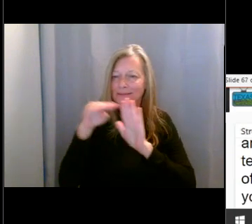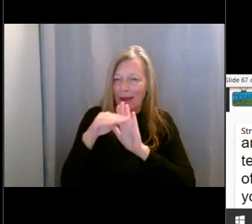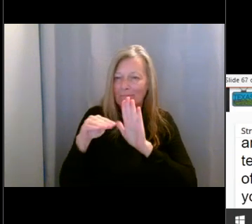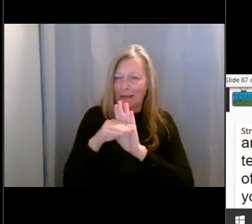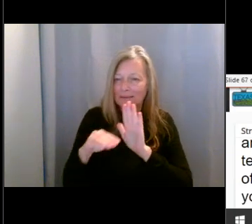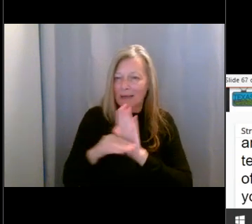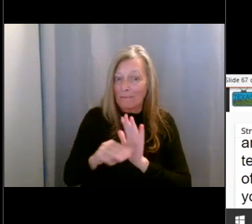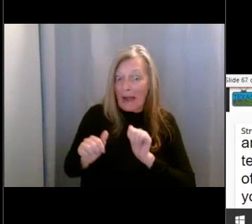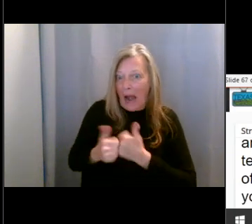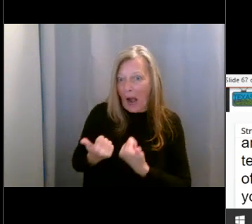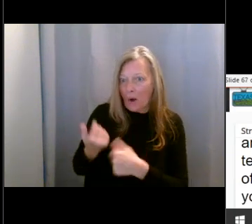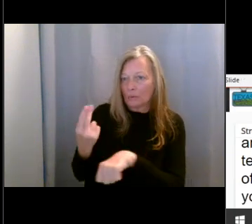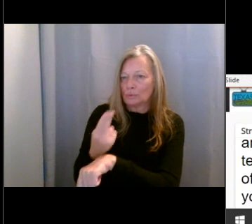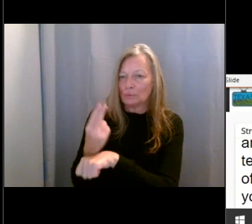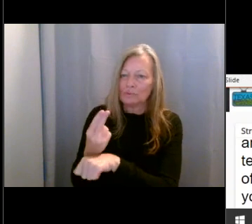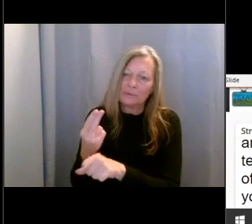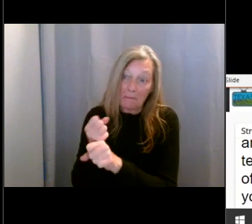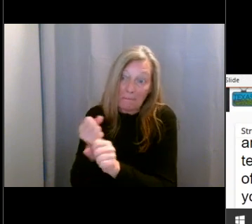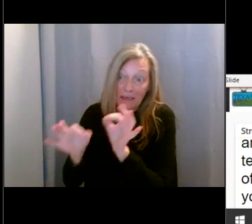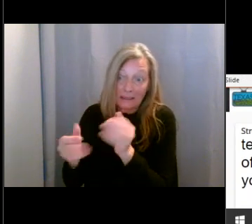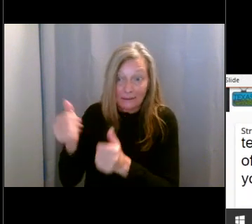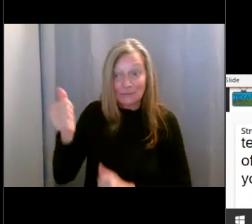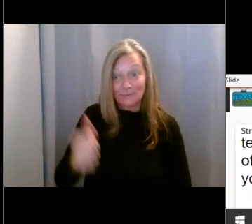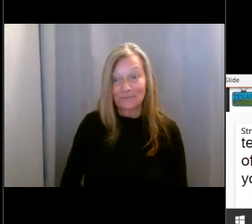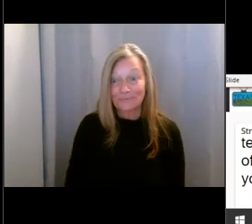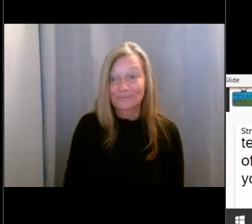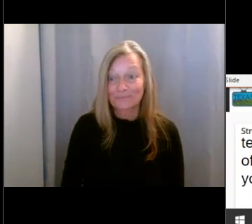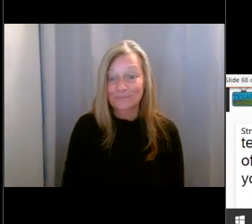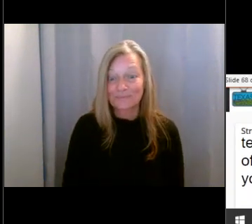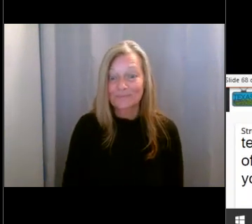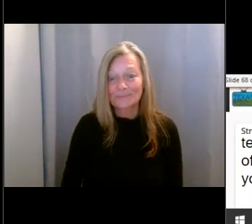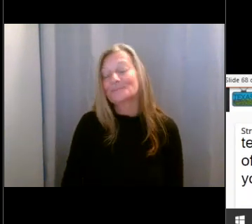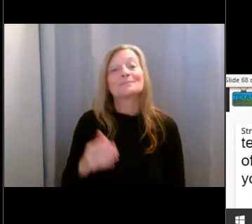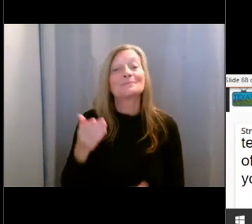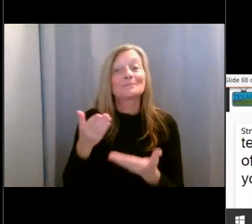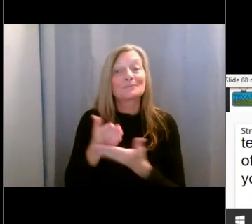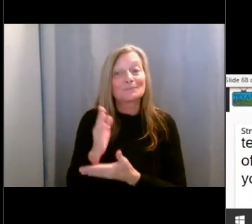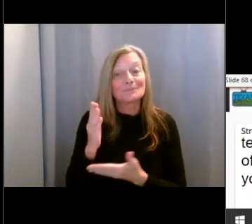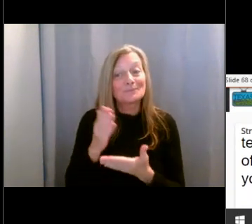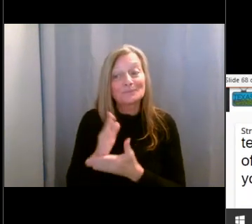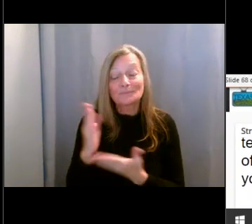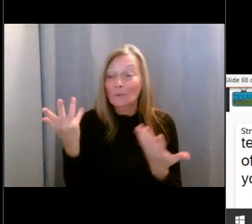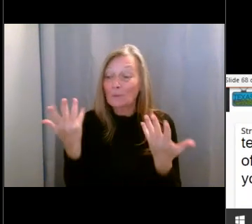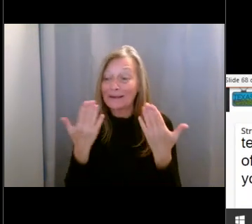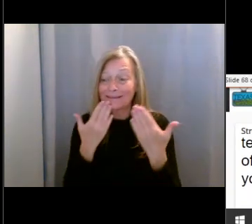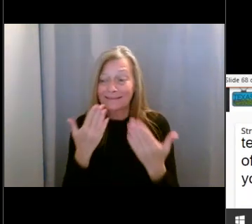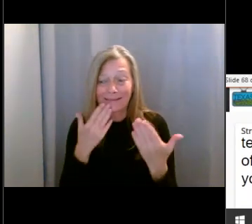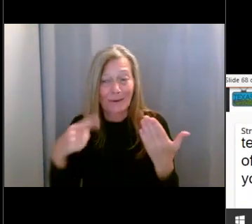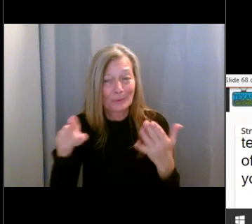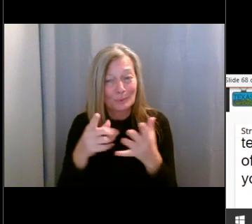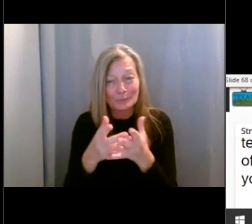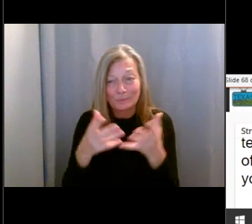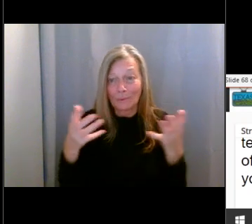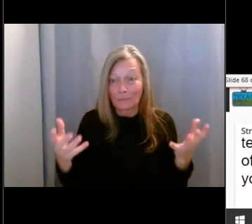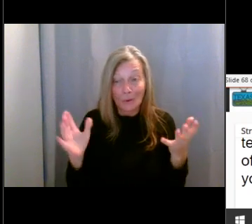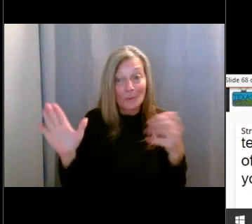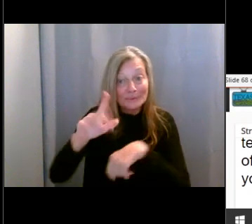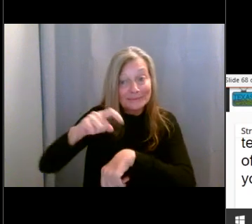easier. All right. So we thank you so much for your time here today.